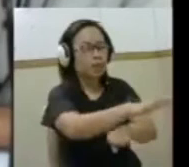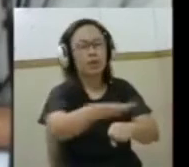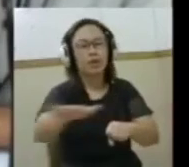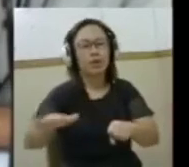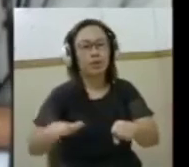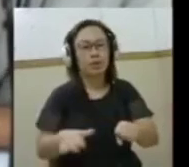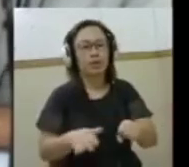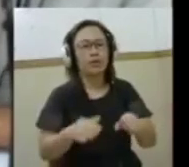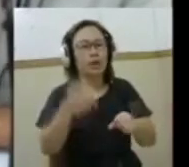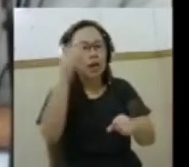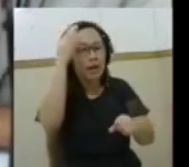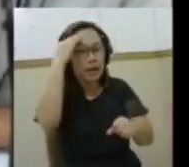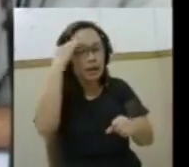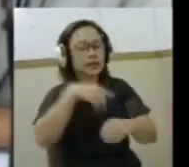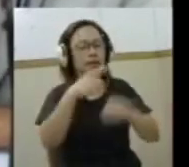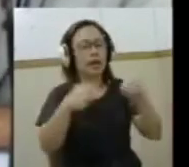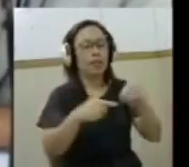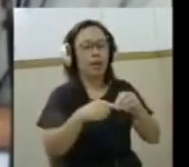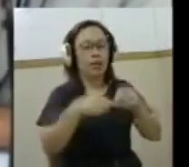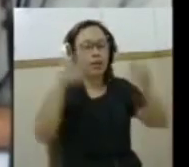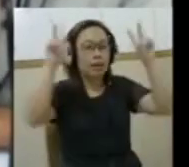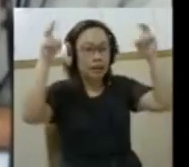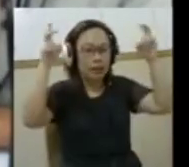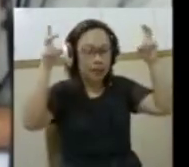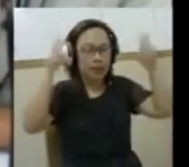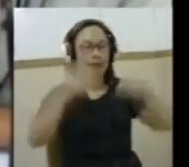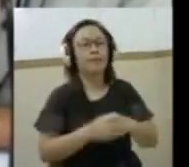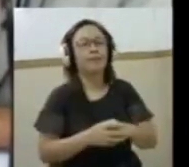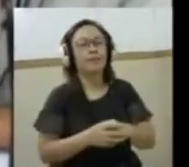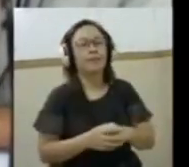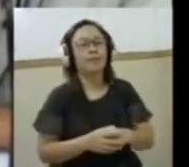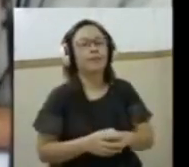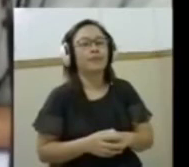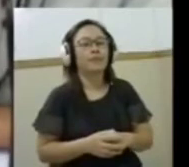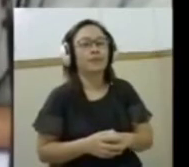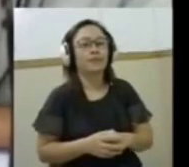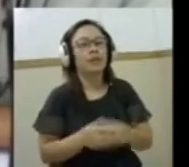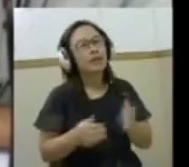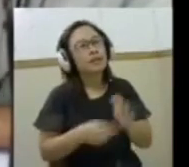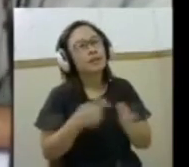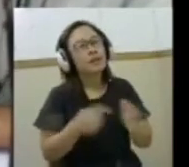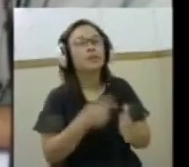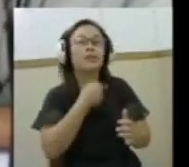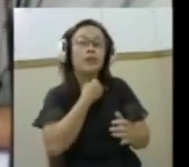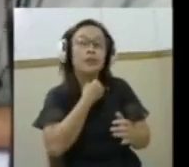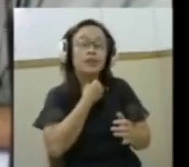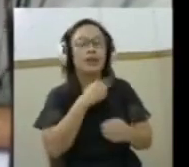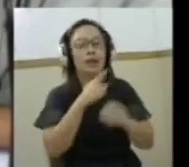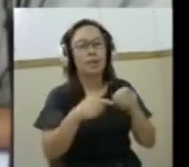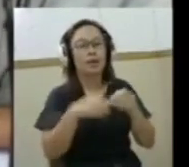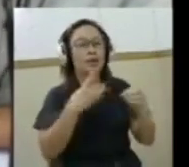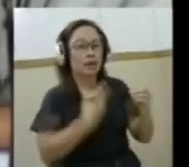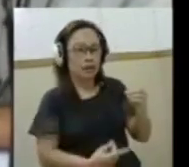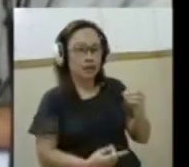with a topic, Yes. while exploration satisfies the researcher's curiosity and also desire for